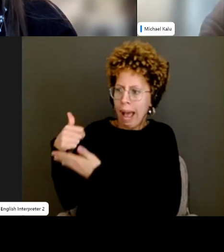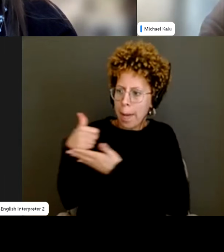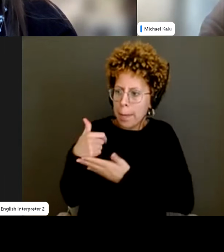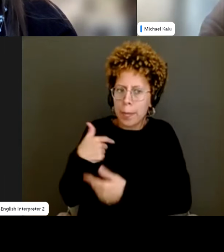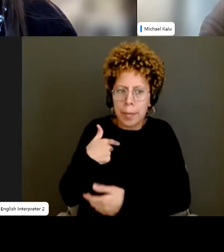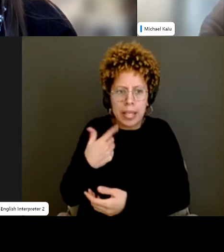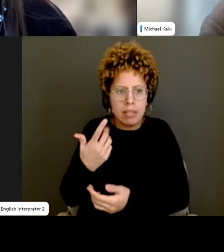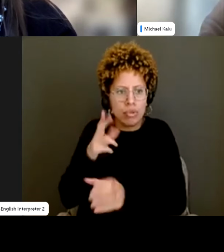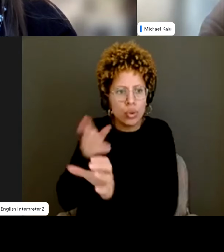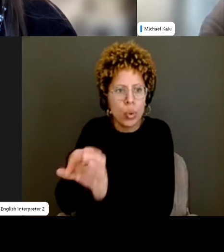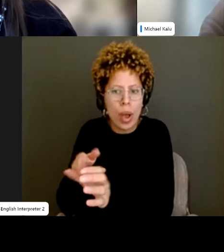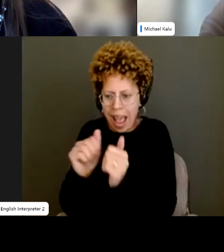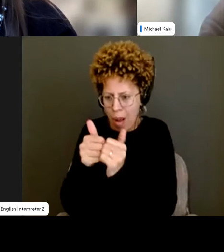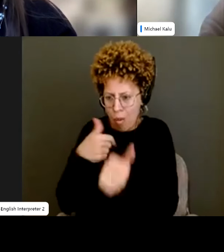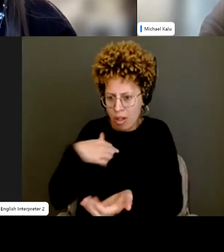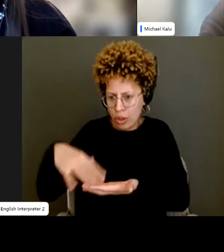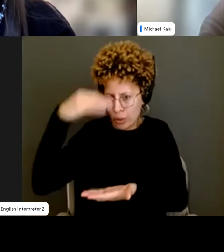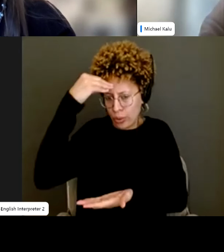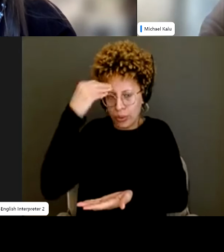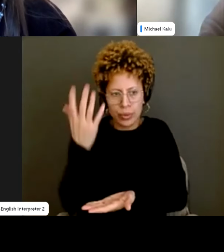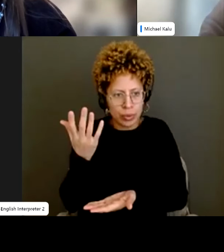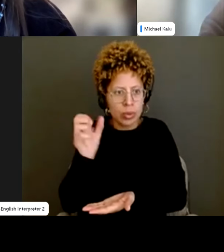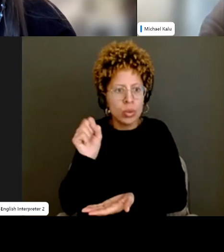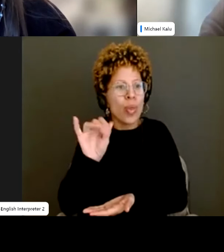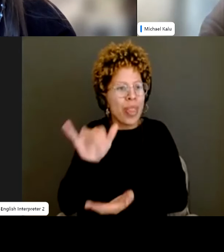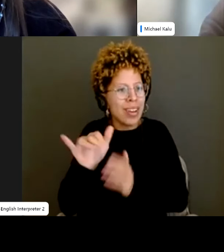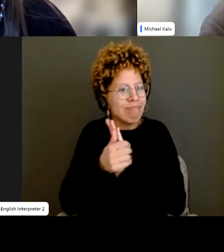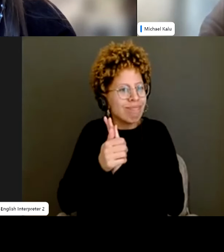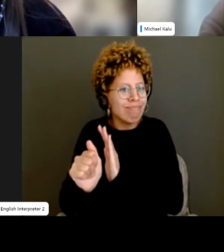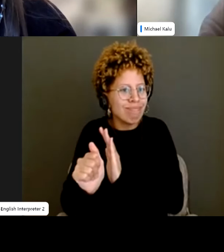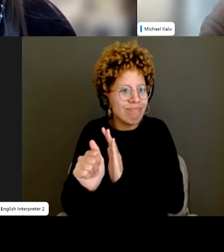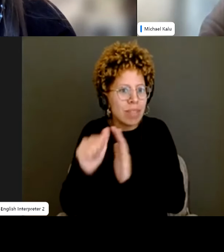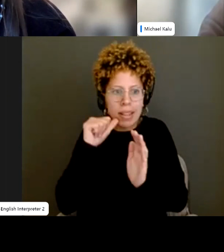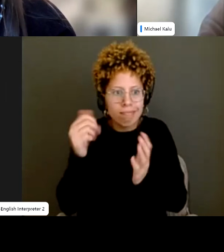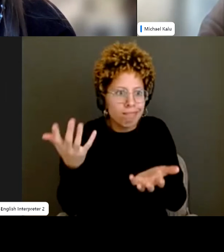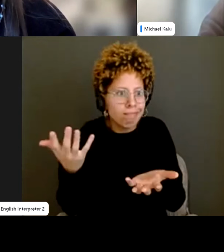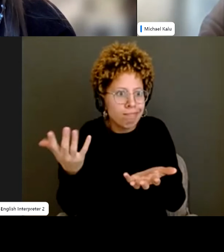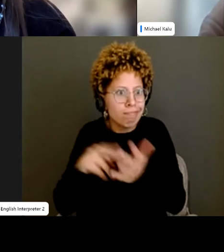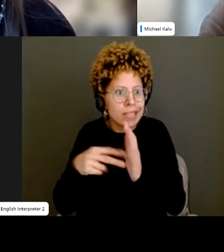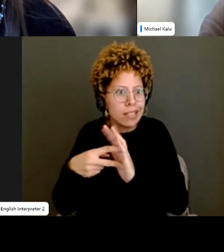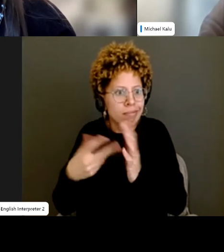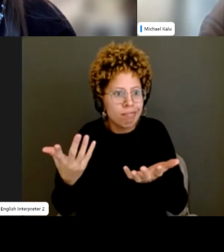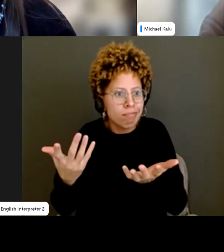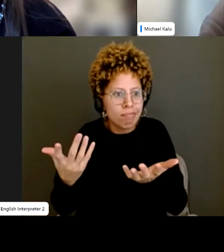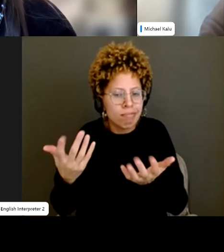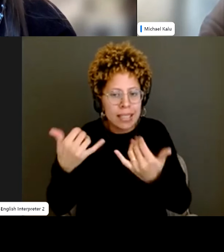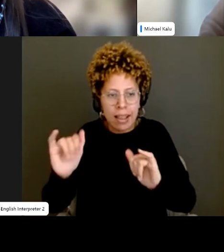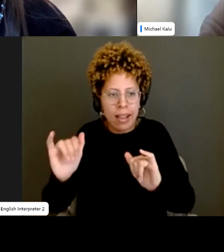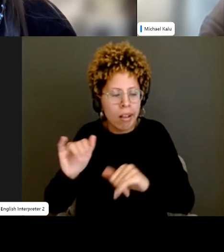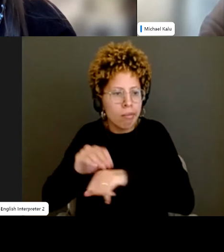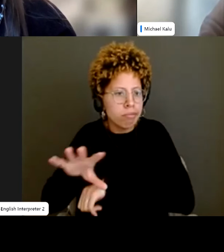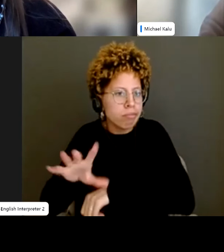would I know about that? So the inability to do all this still contributes to that loneliness. But again, there's also the problem